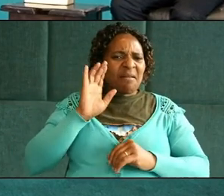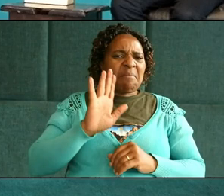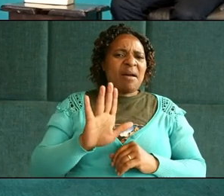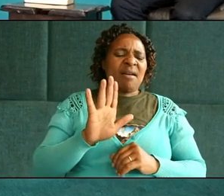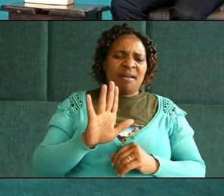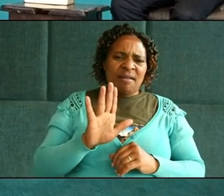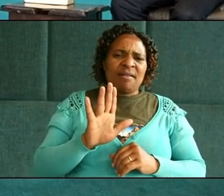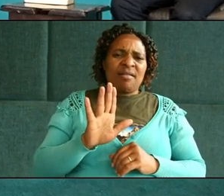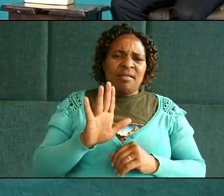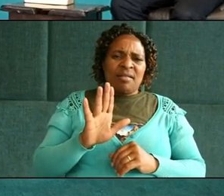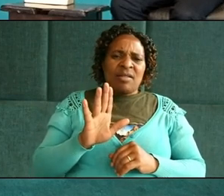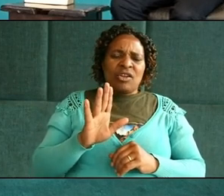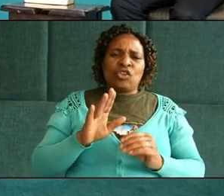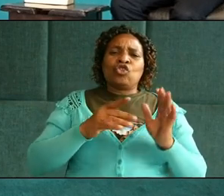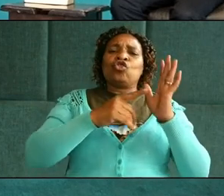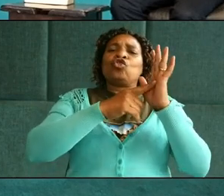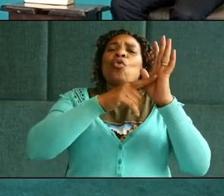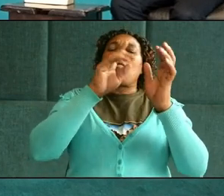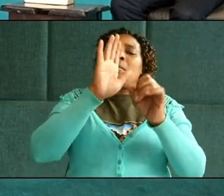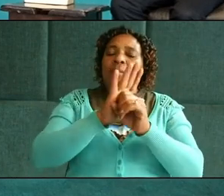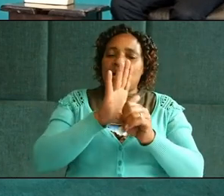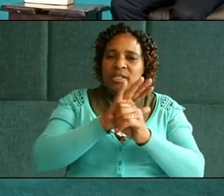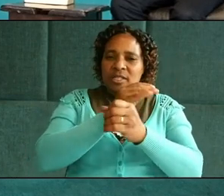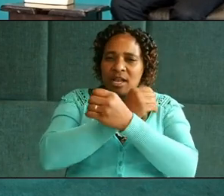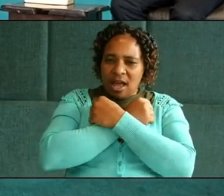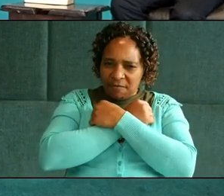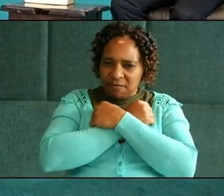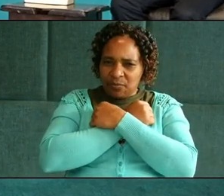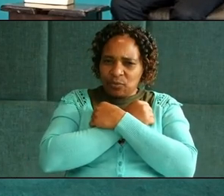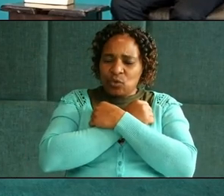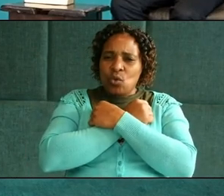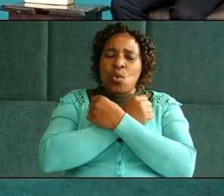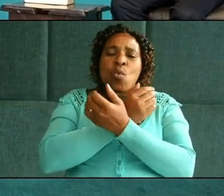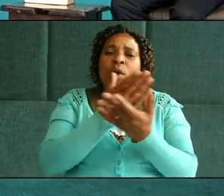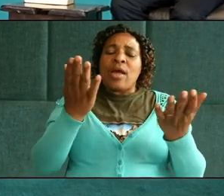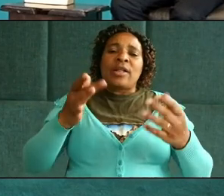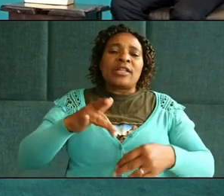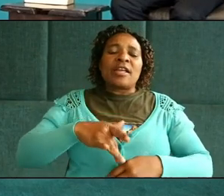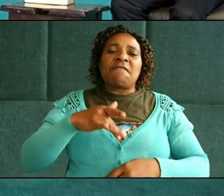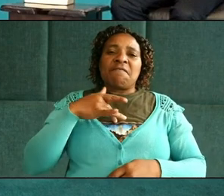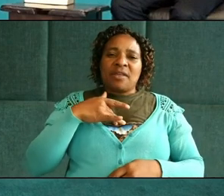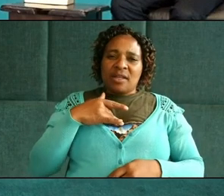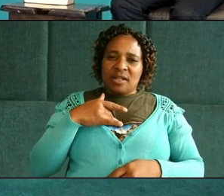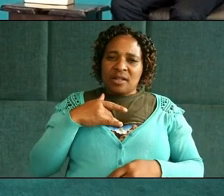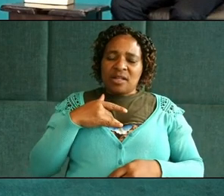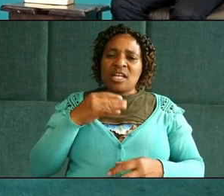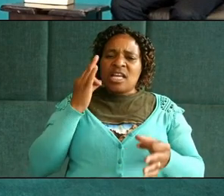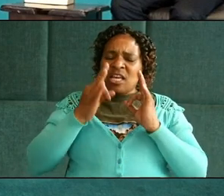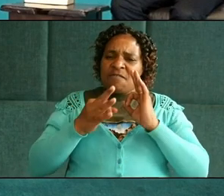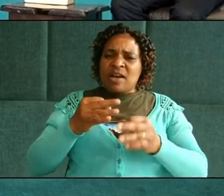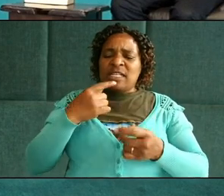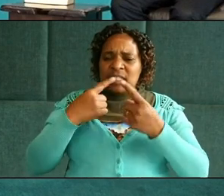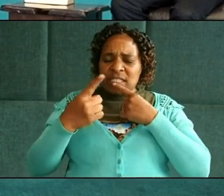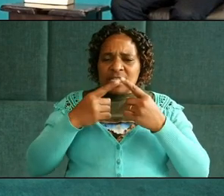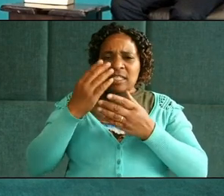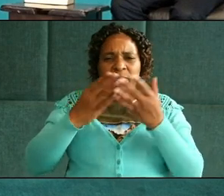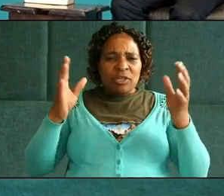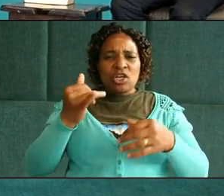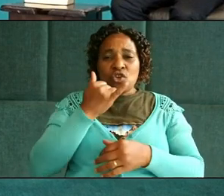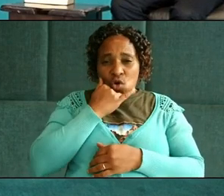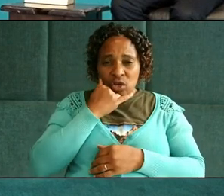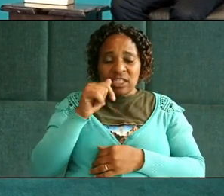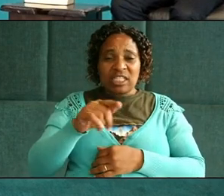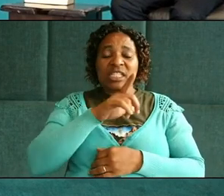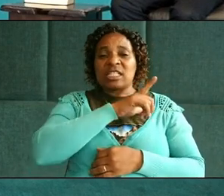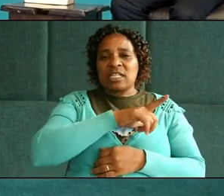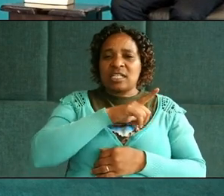like show much love unto them, to a point whereby they feel like, yes, I did something wrong to this lady, but